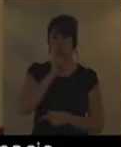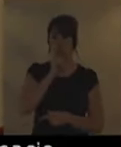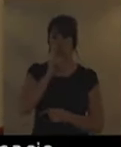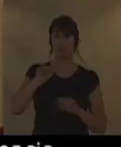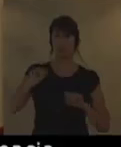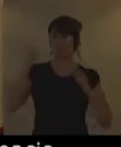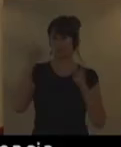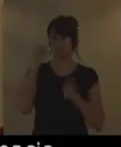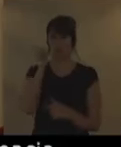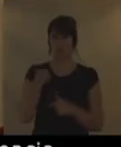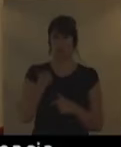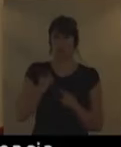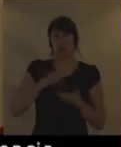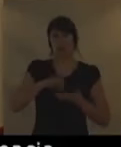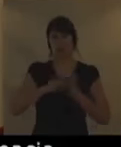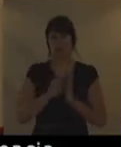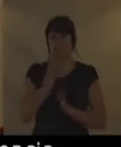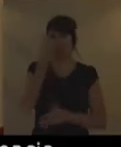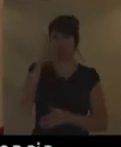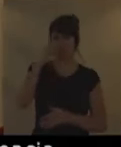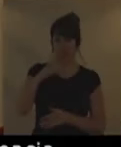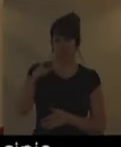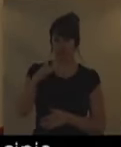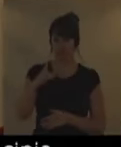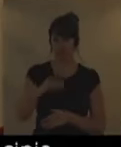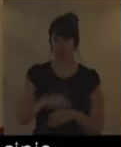are represented in the form of a cube